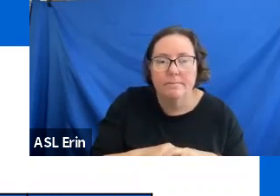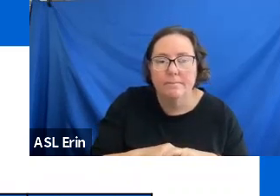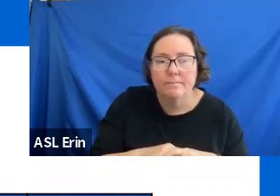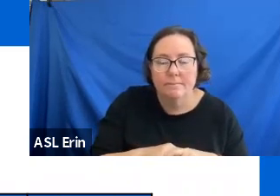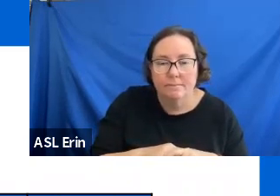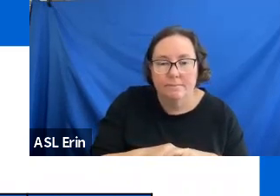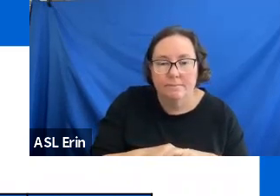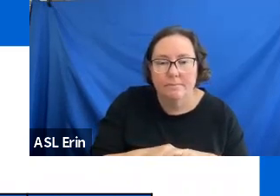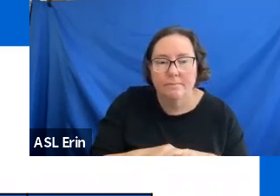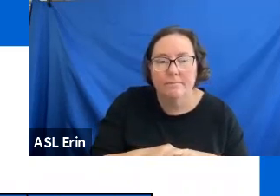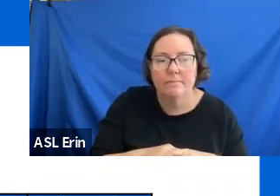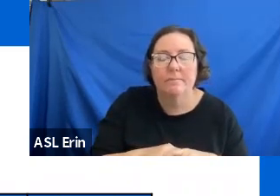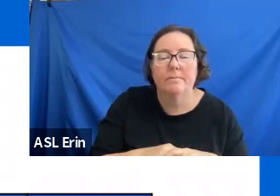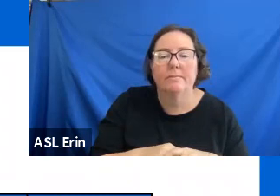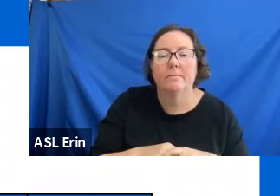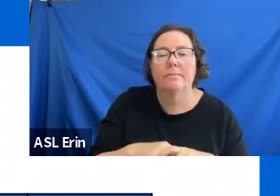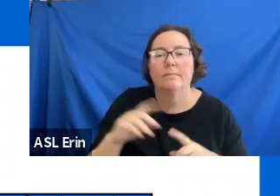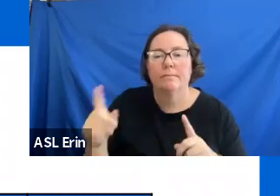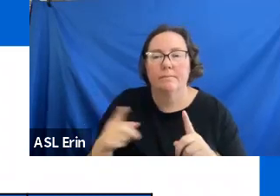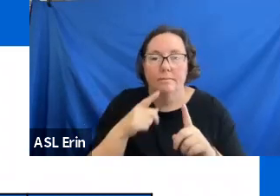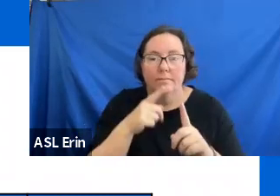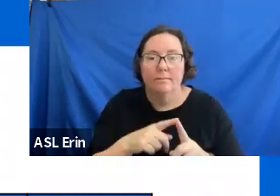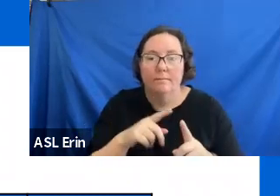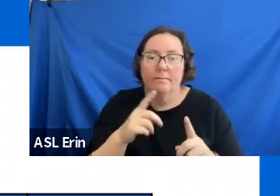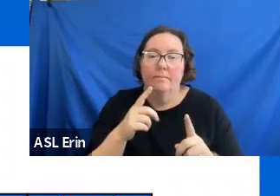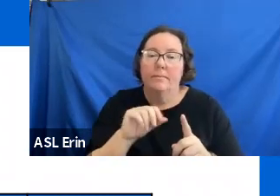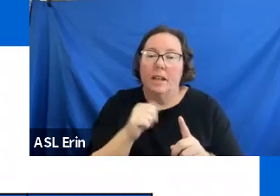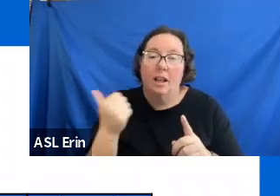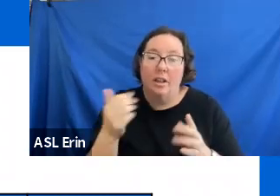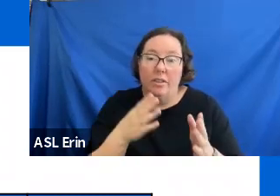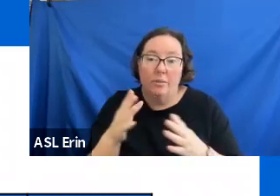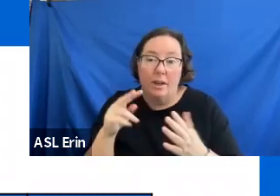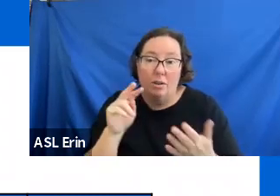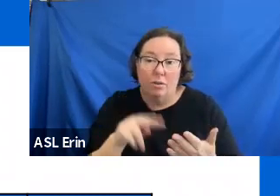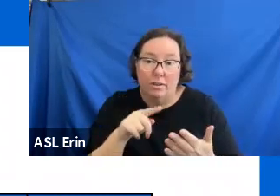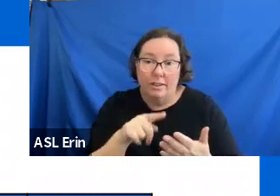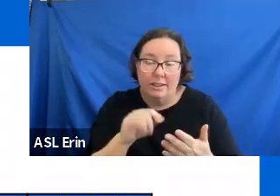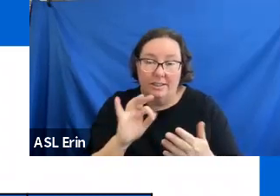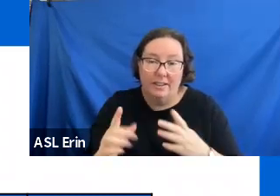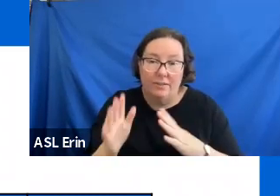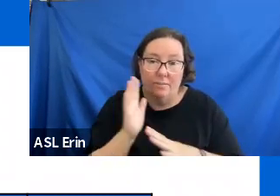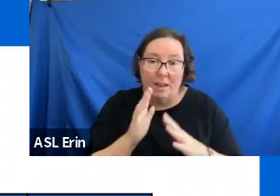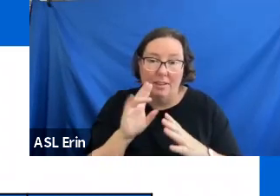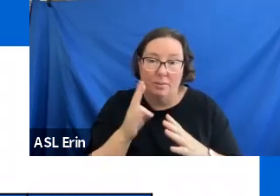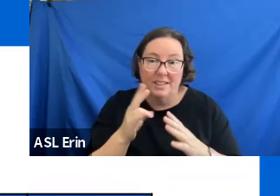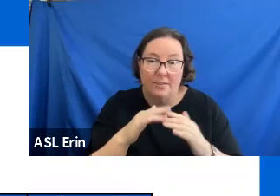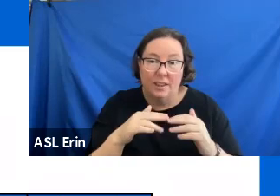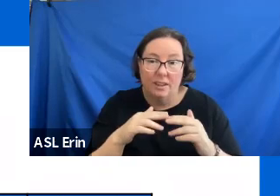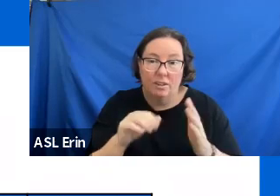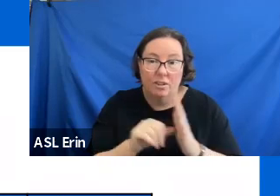And just to close this out, is another way to also look at this, if you go back to the 7th grade slide, because it might be